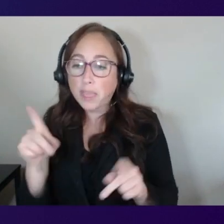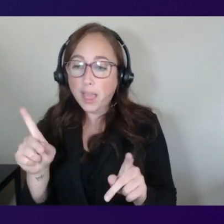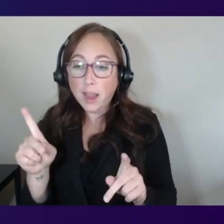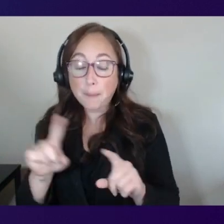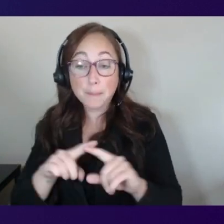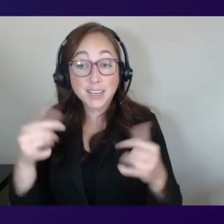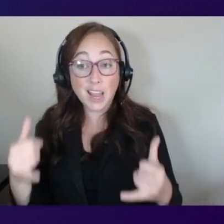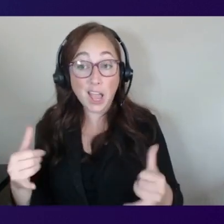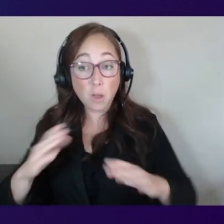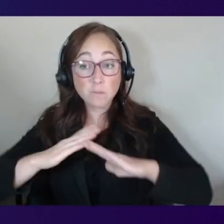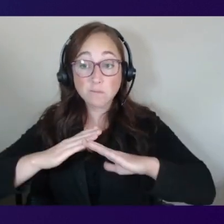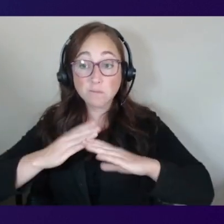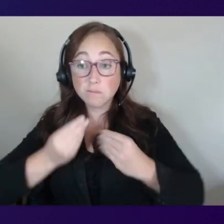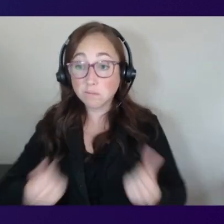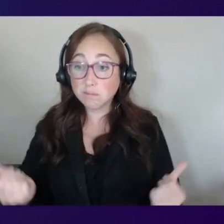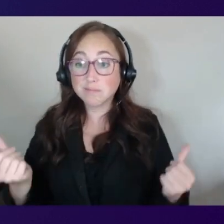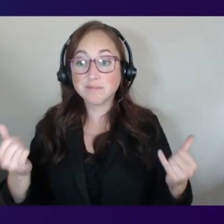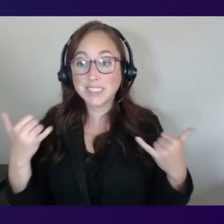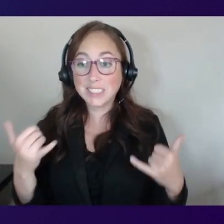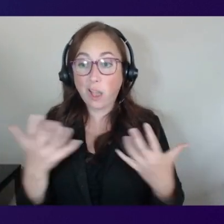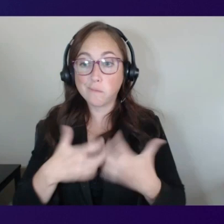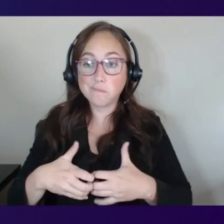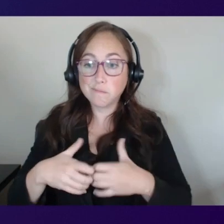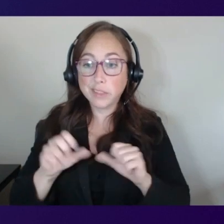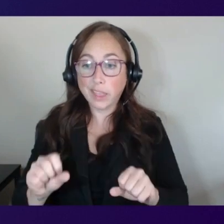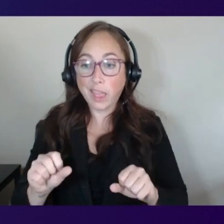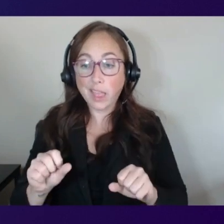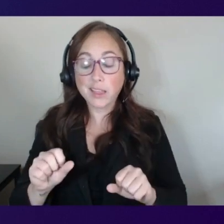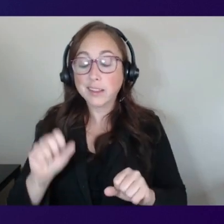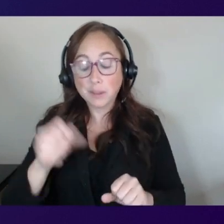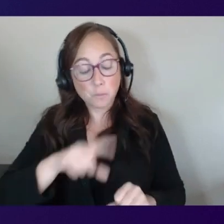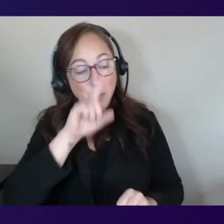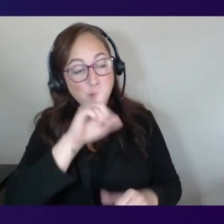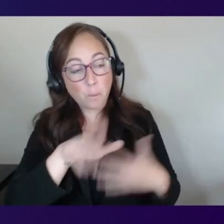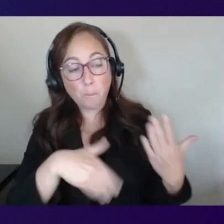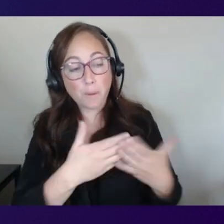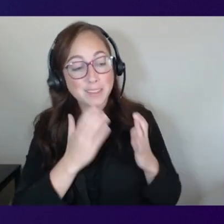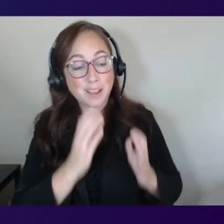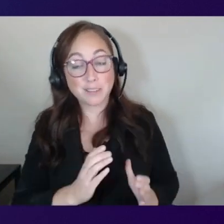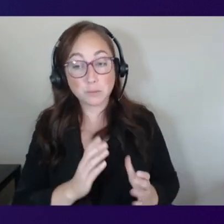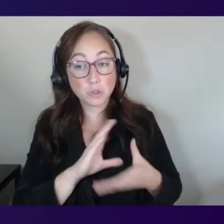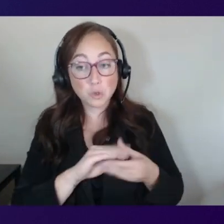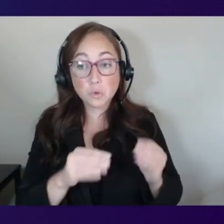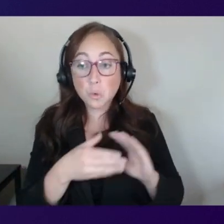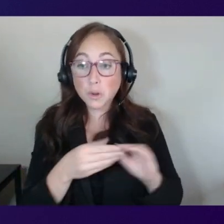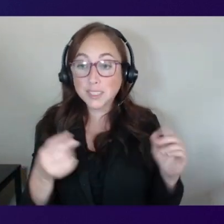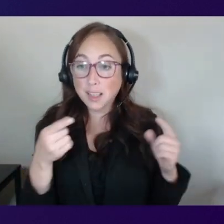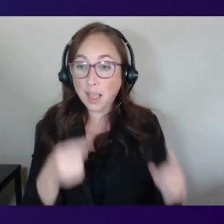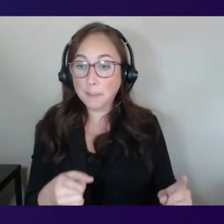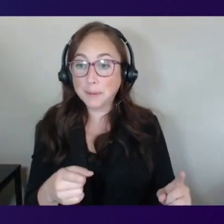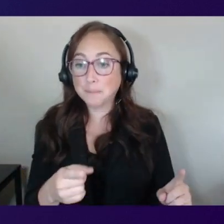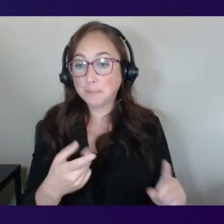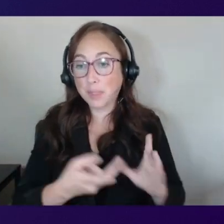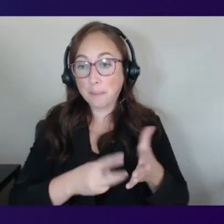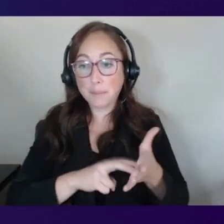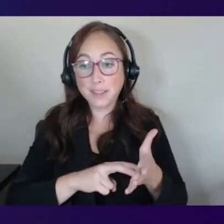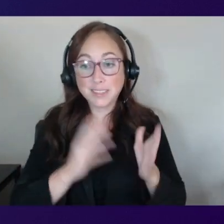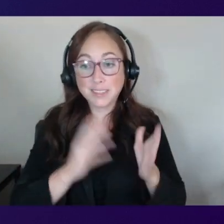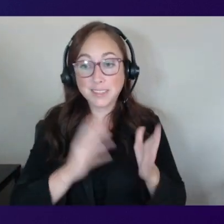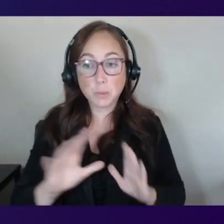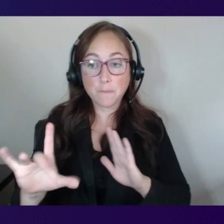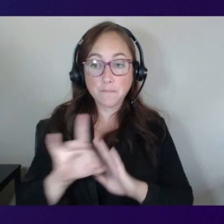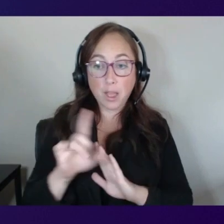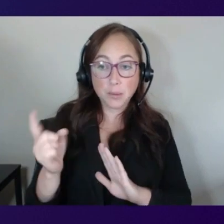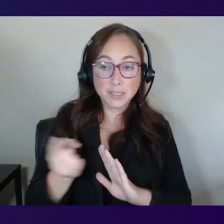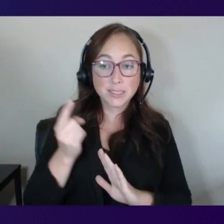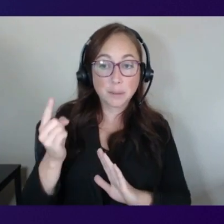can. Yeah, and really, a lot of those customer stories, when that kind of conversation happens, it's because they found something that is truly a differentiator